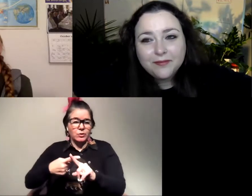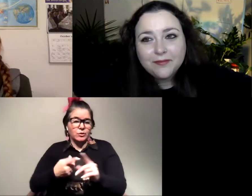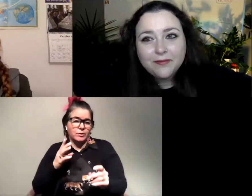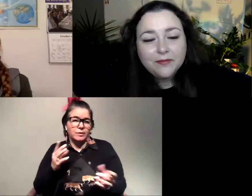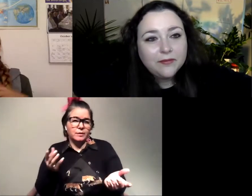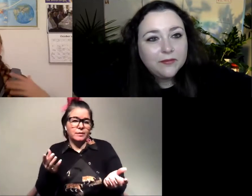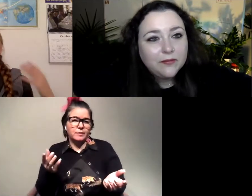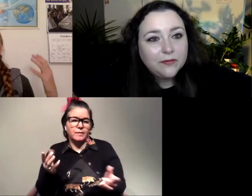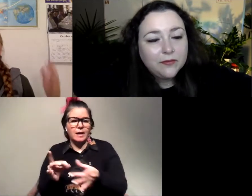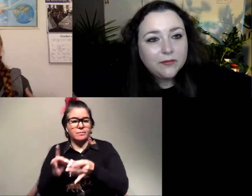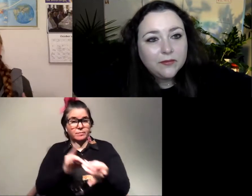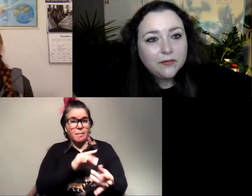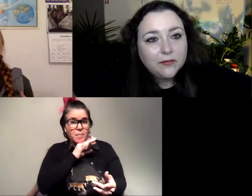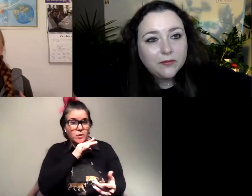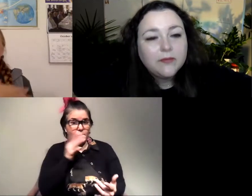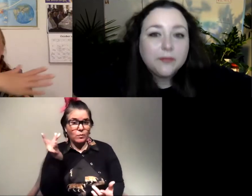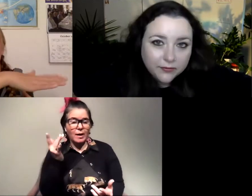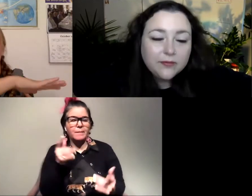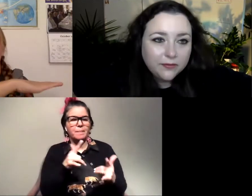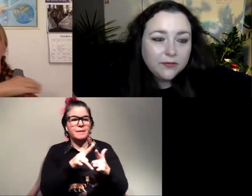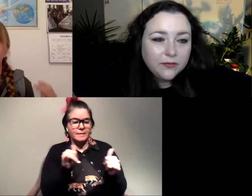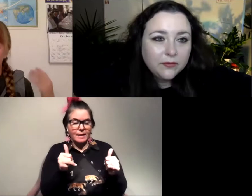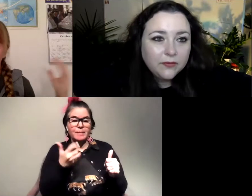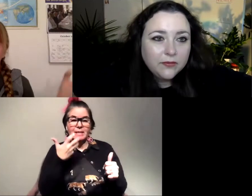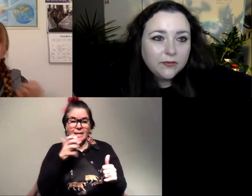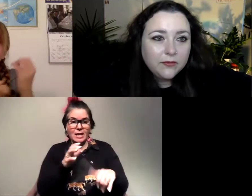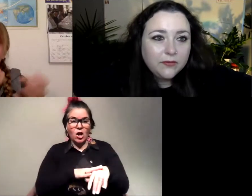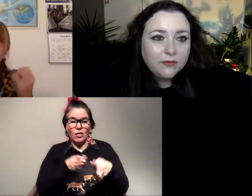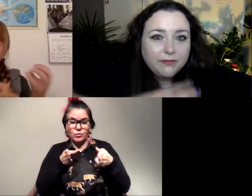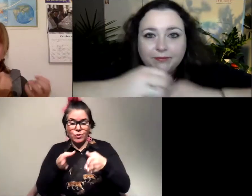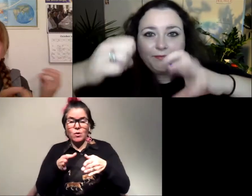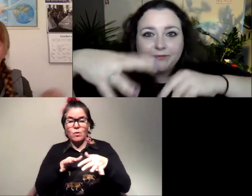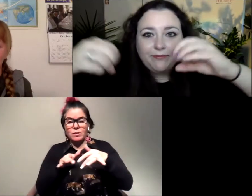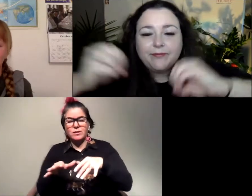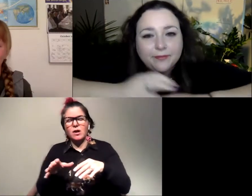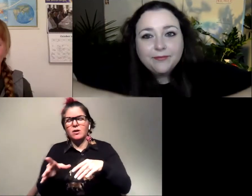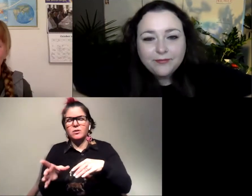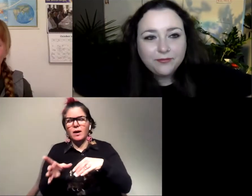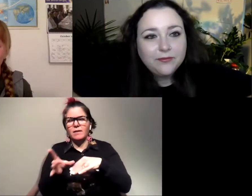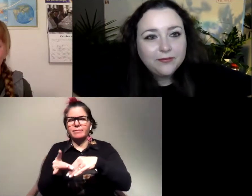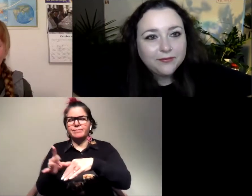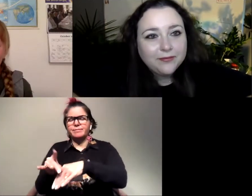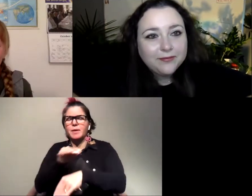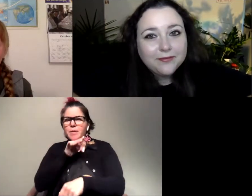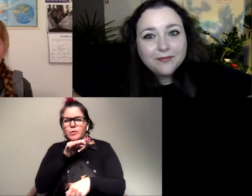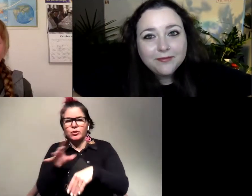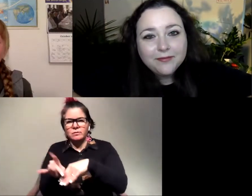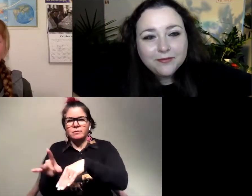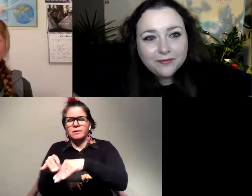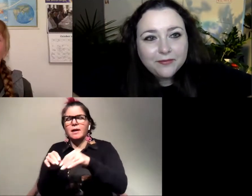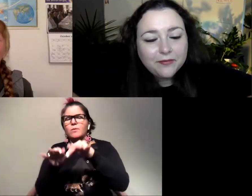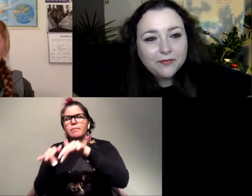that's tied to pollution is that at the same time that it's heating up along the pavement, it's also gathering some pollution that can be put into the lake.